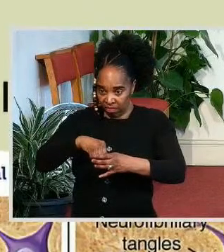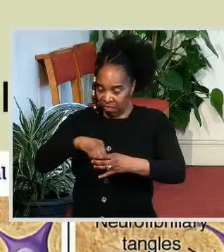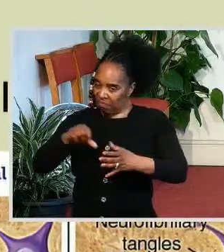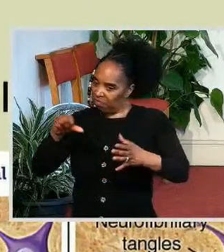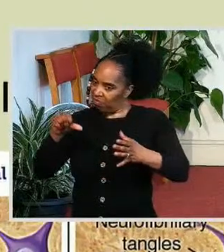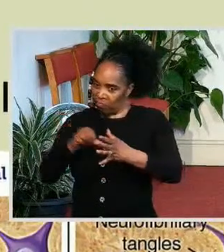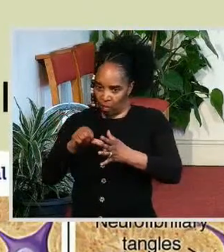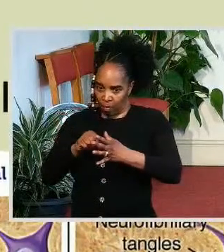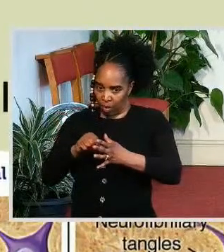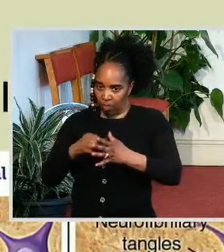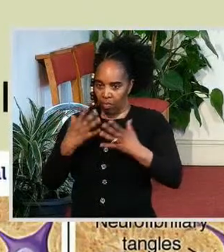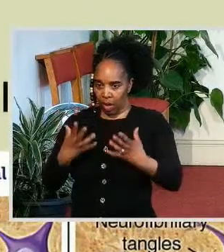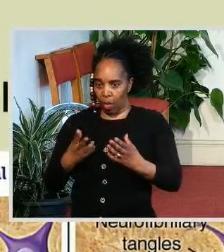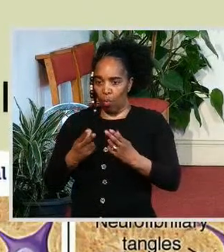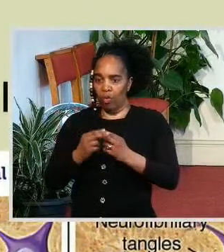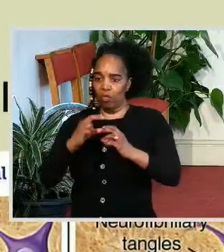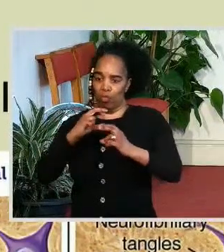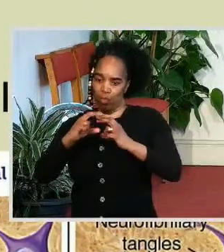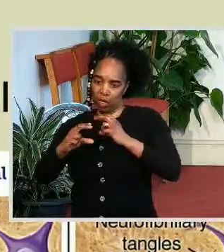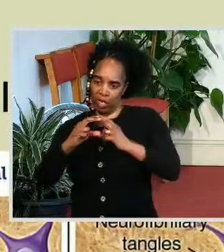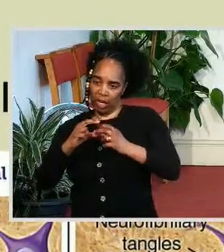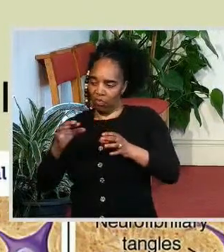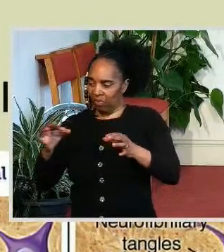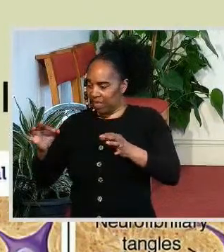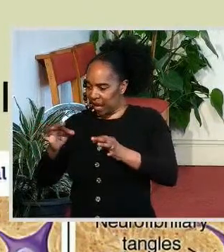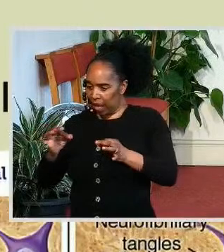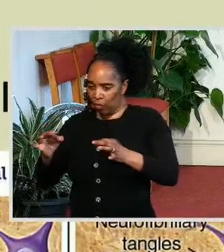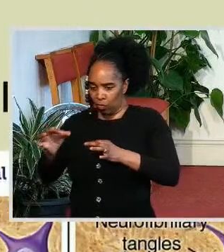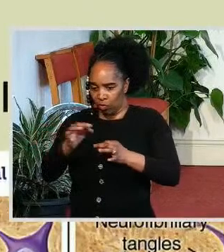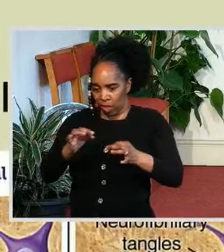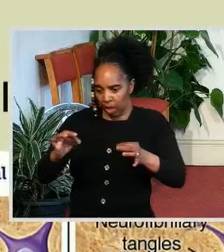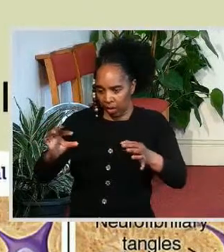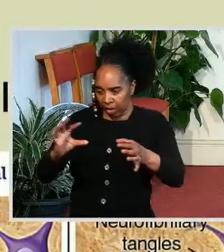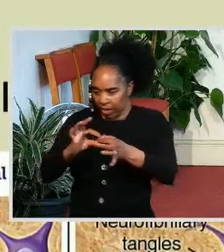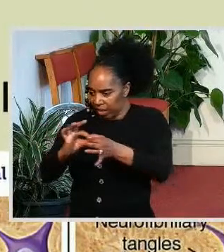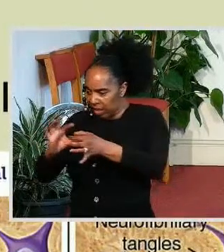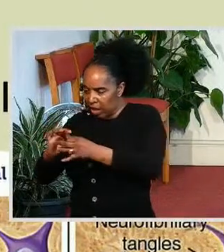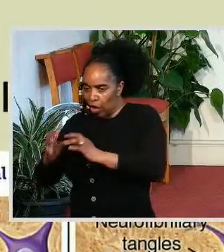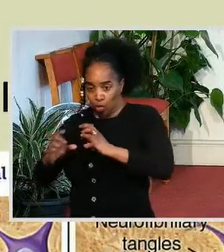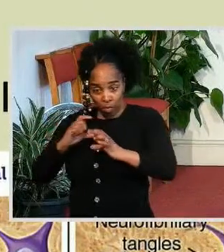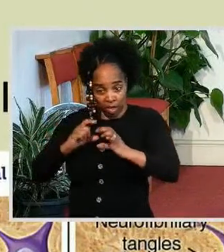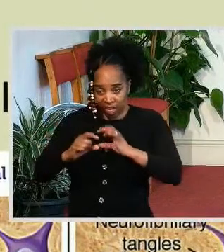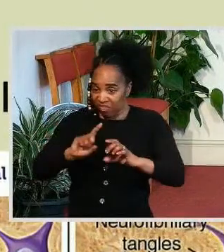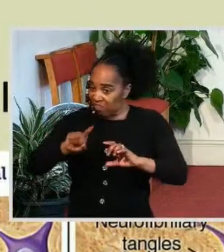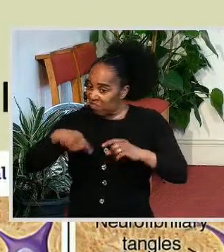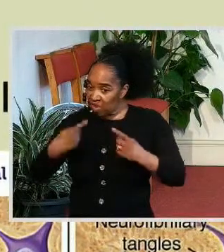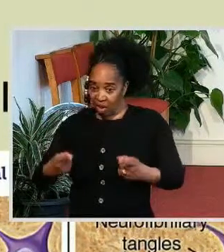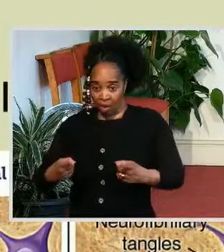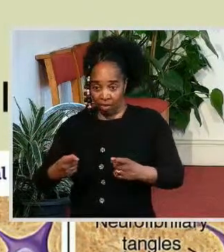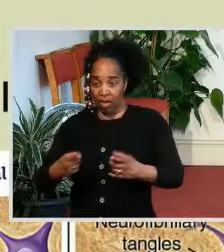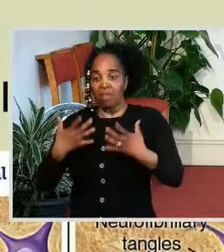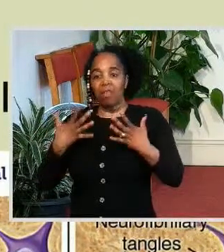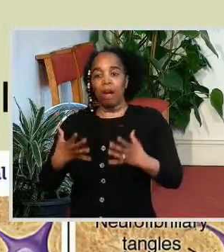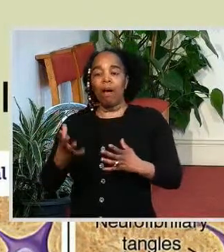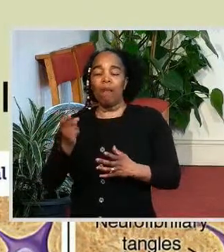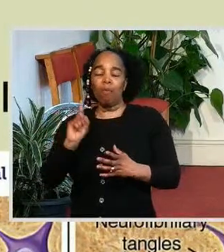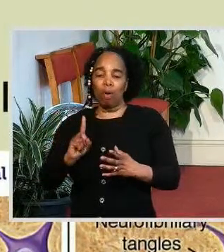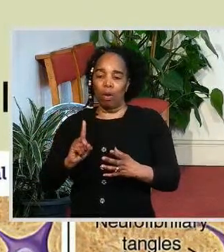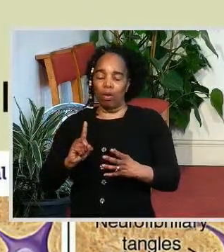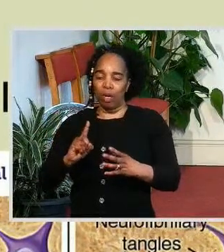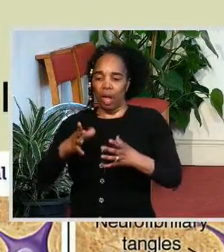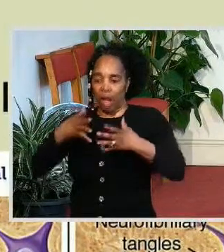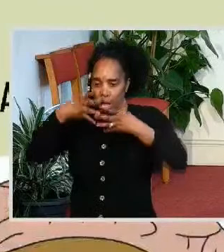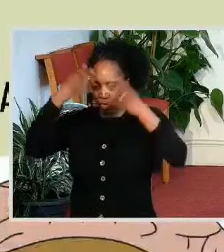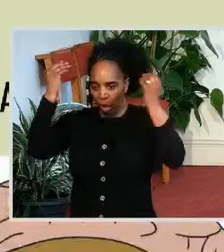the communication between the cells and slows things down. And that's why you then have Alzheimer's and other nerve